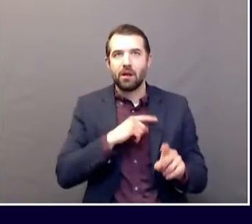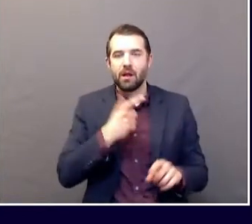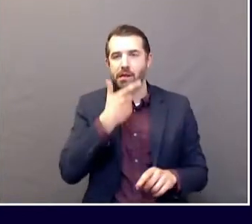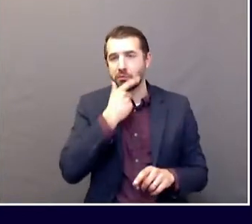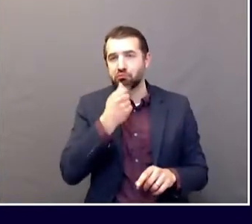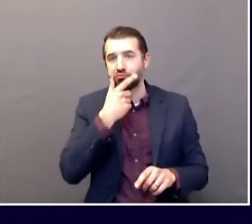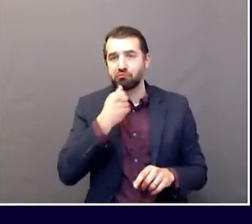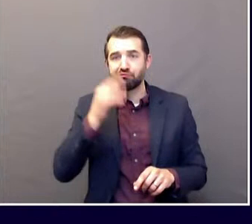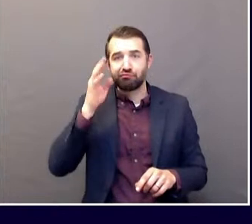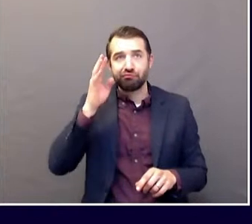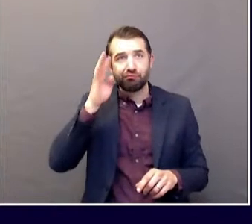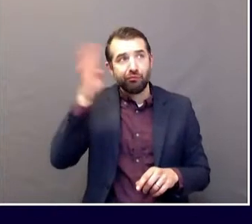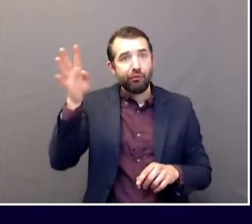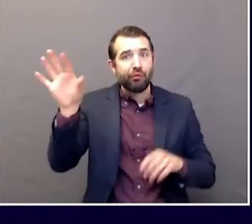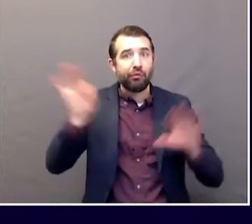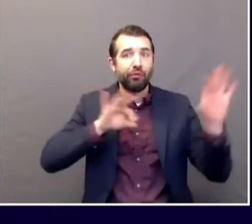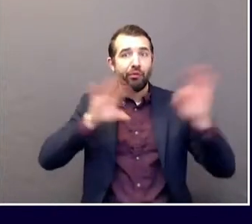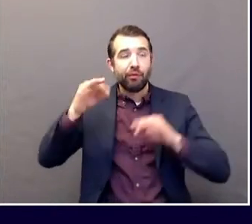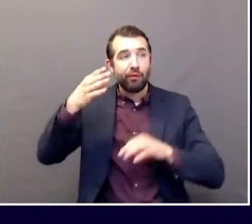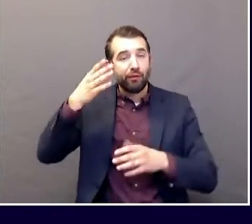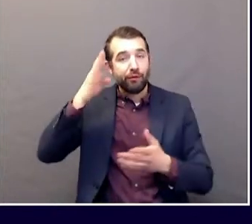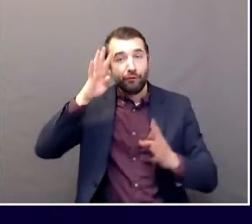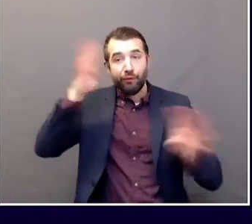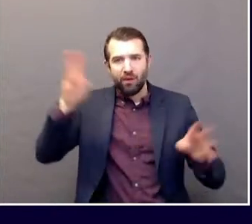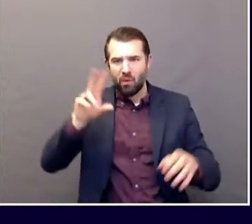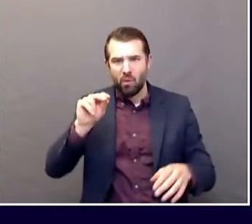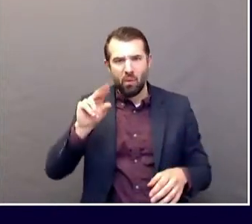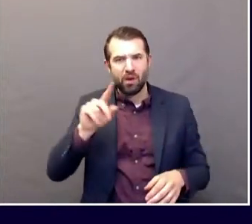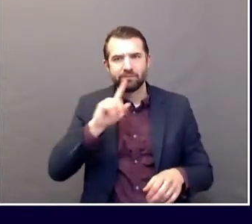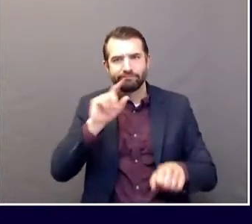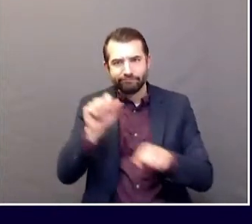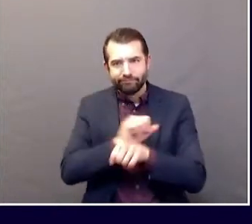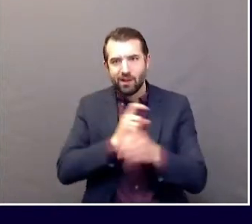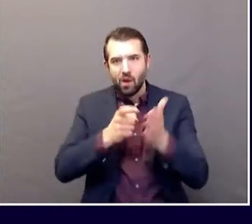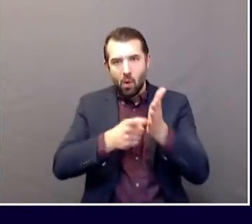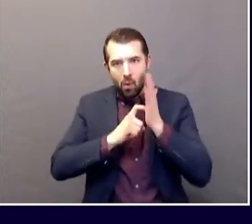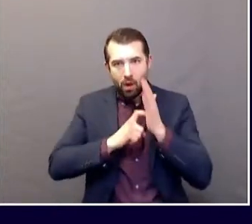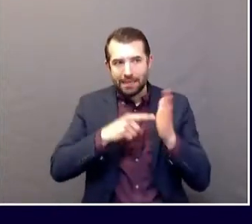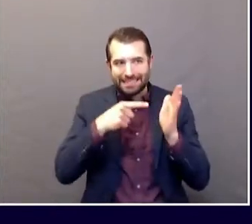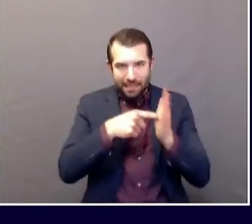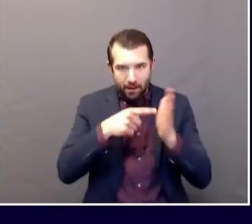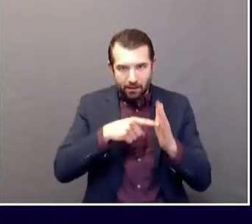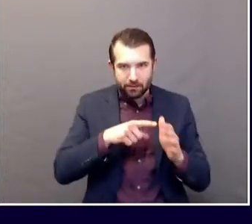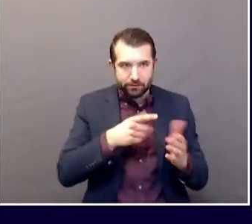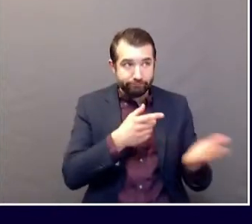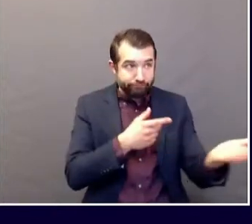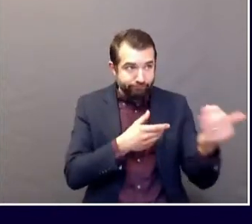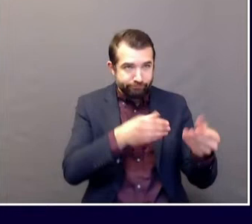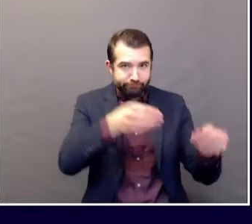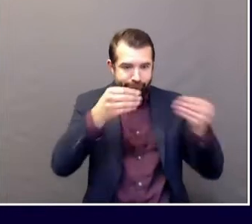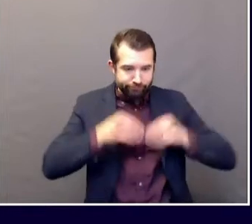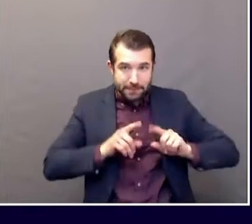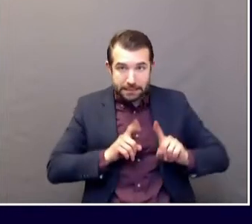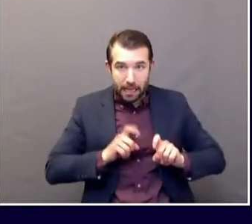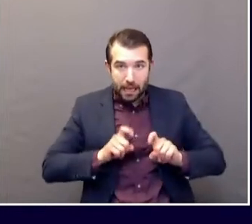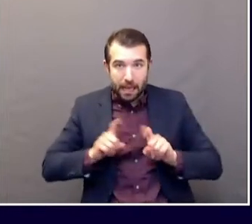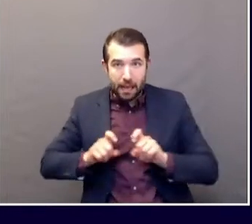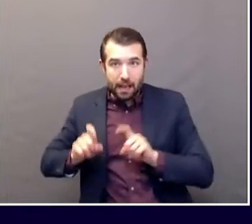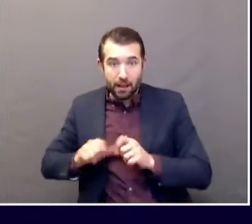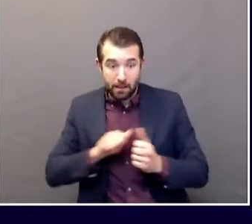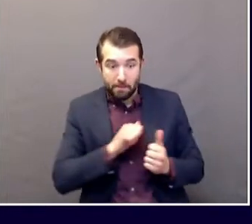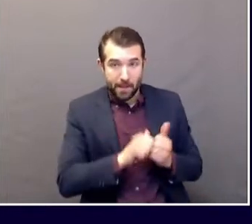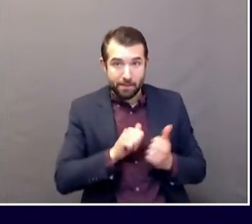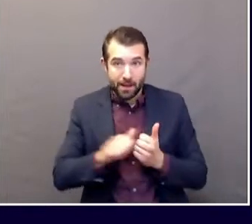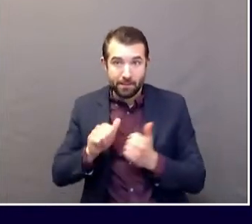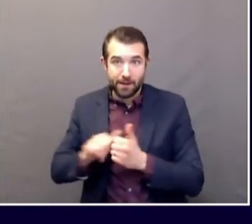We demanded samples, we put them through their paces, they passed our paces, but what we got was not what they sent us initially. Got